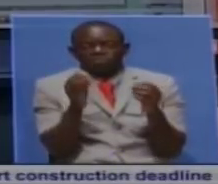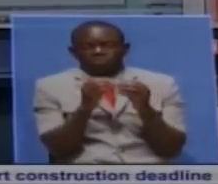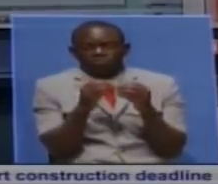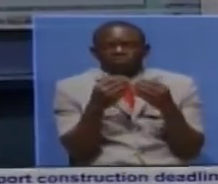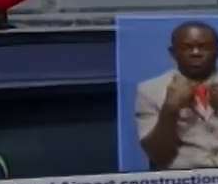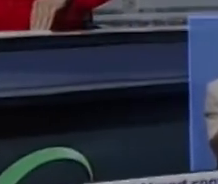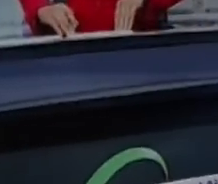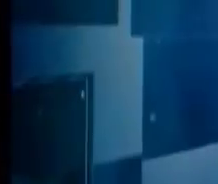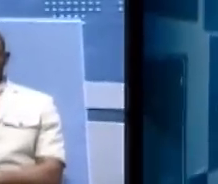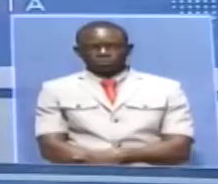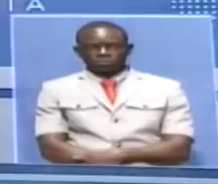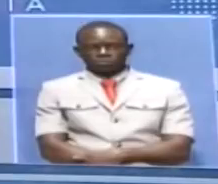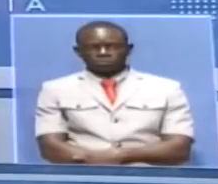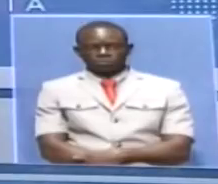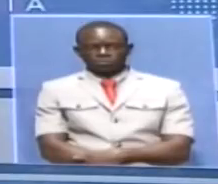still to come.